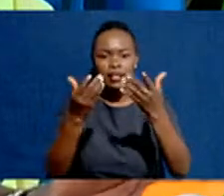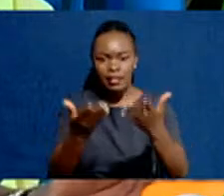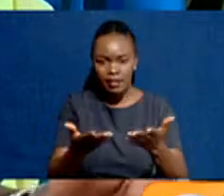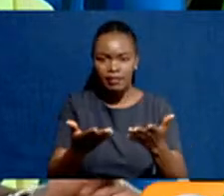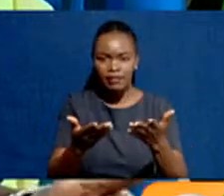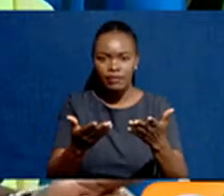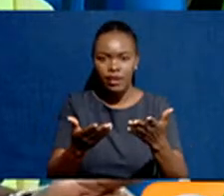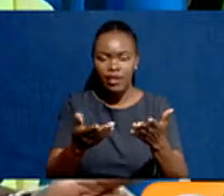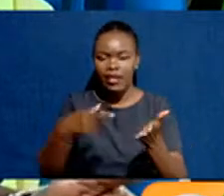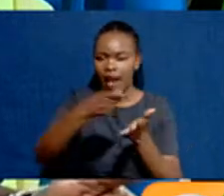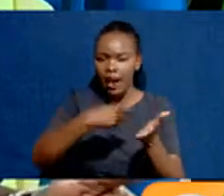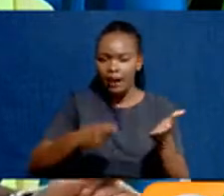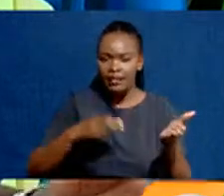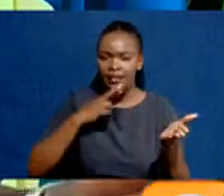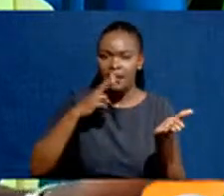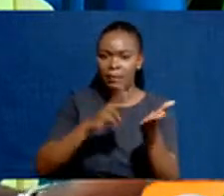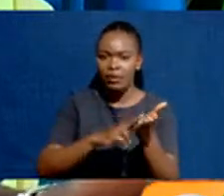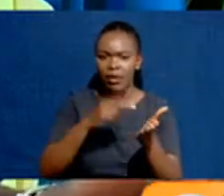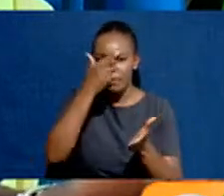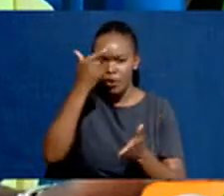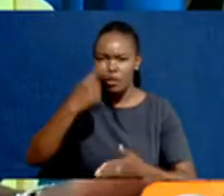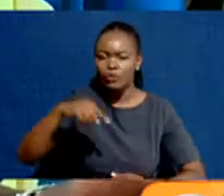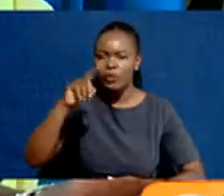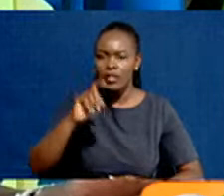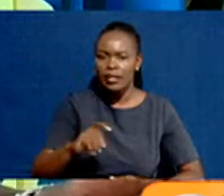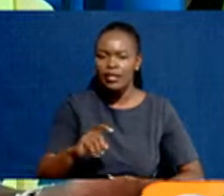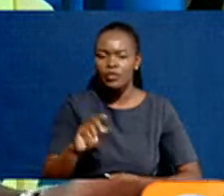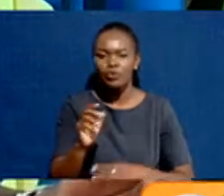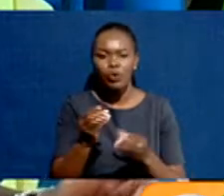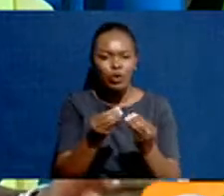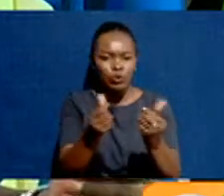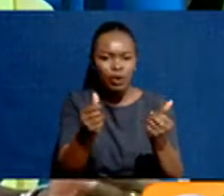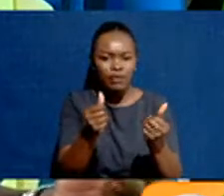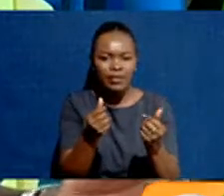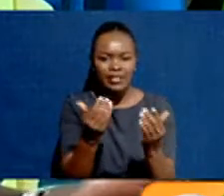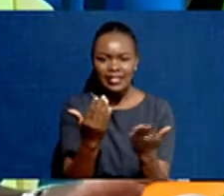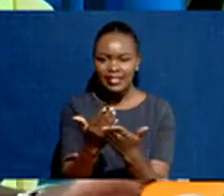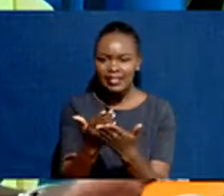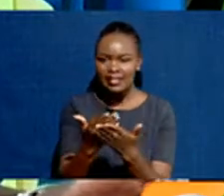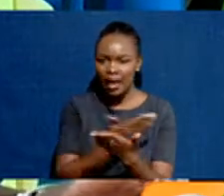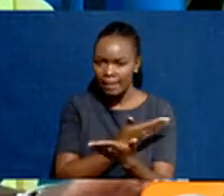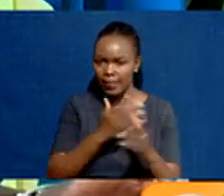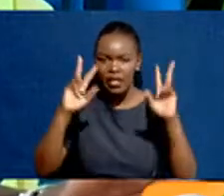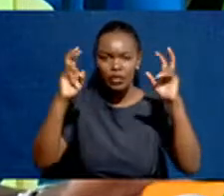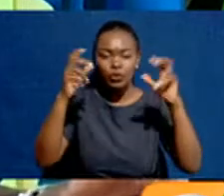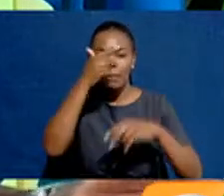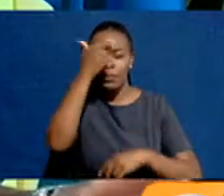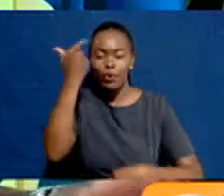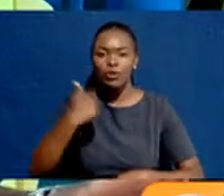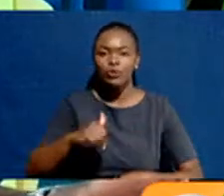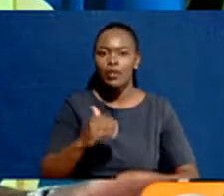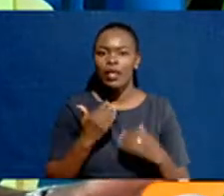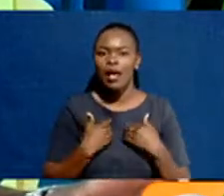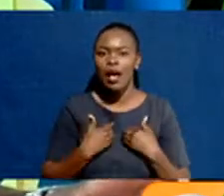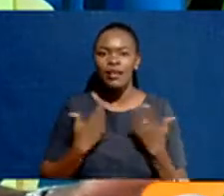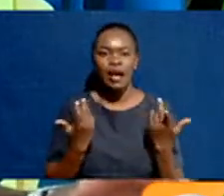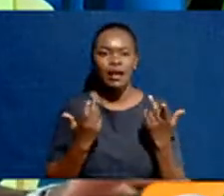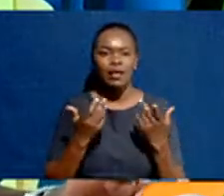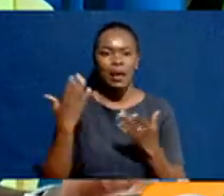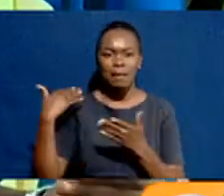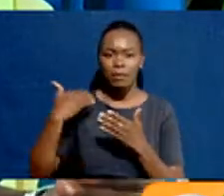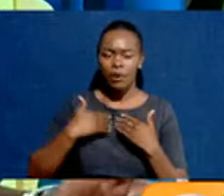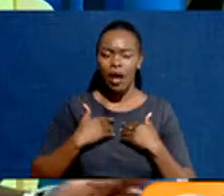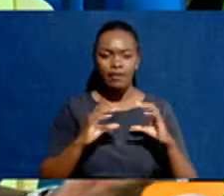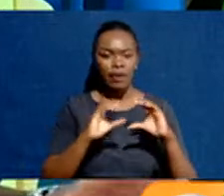submit an interim report to the president because we needed to make certain decisions. Because, you know, there was an exam for the pupils in Standard 6, and